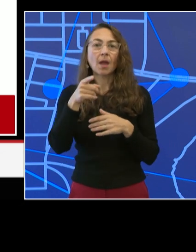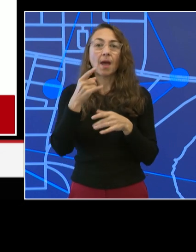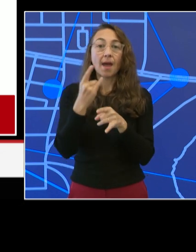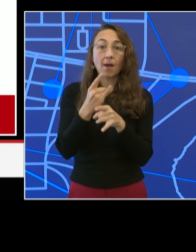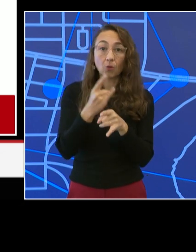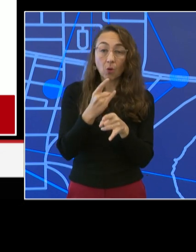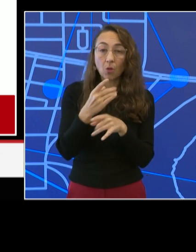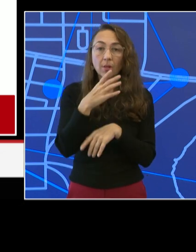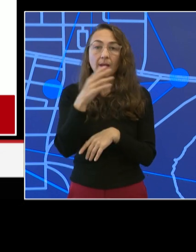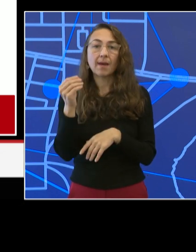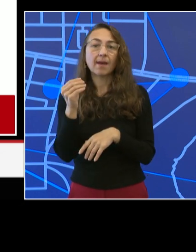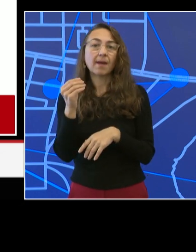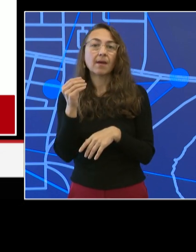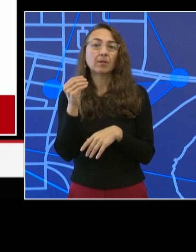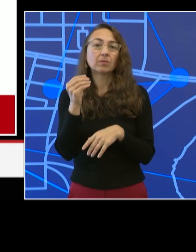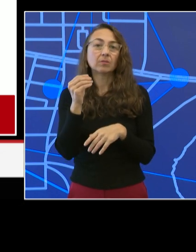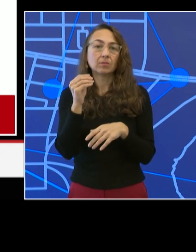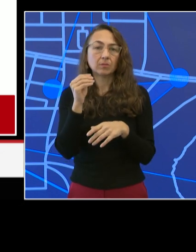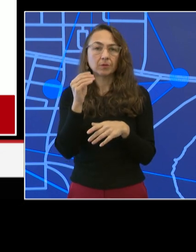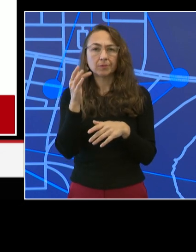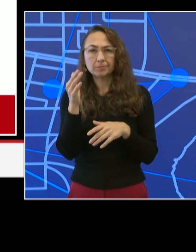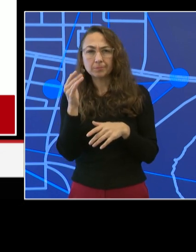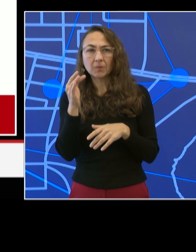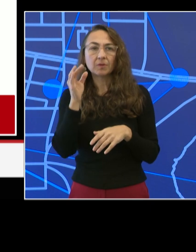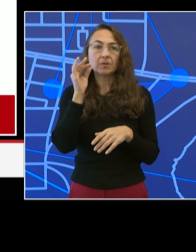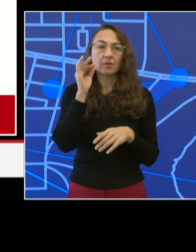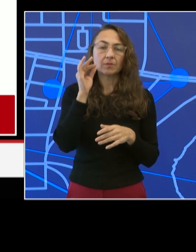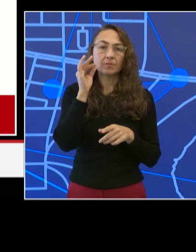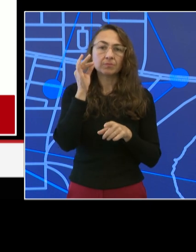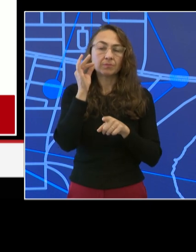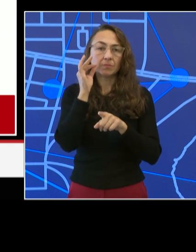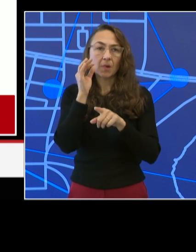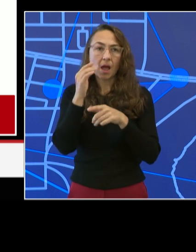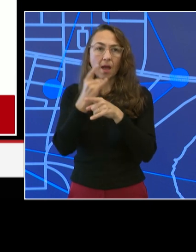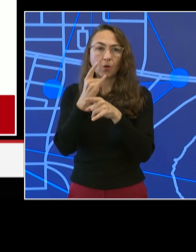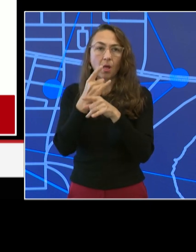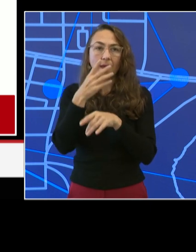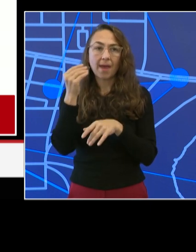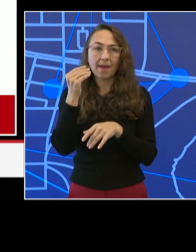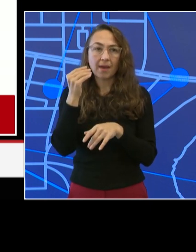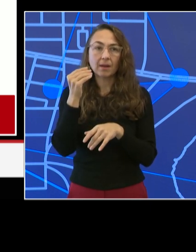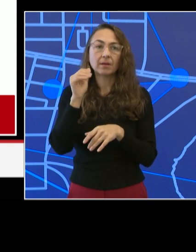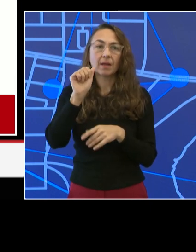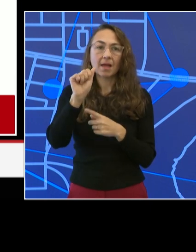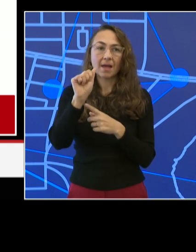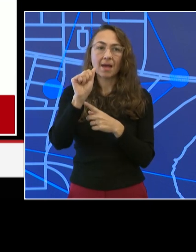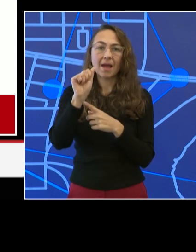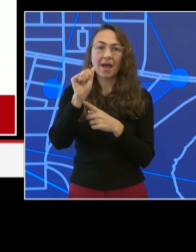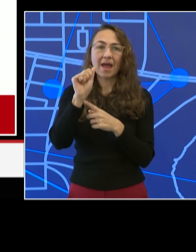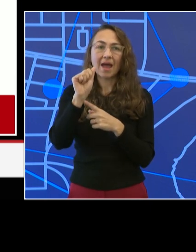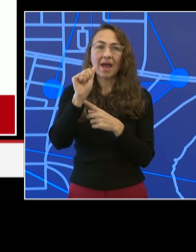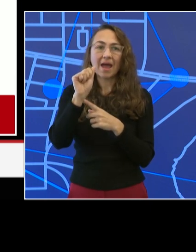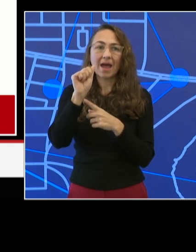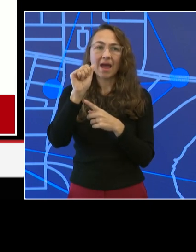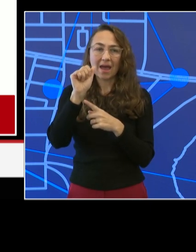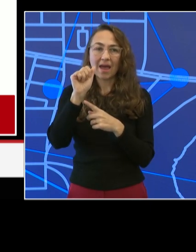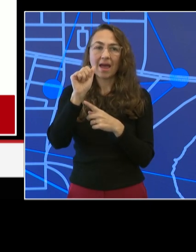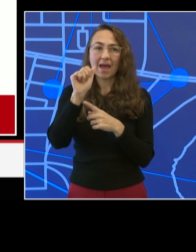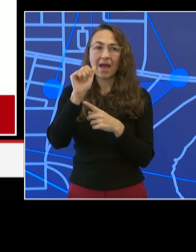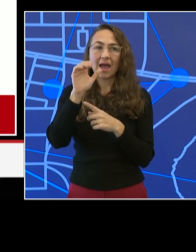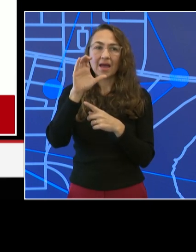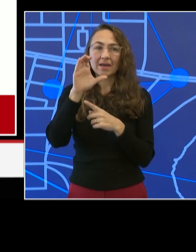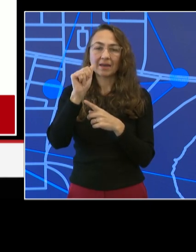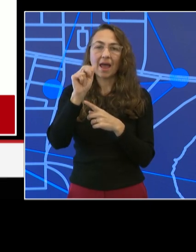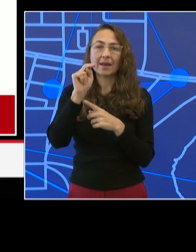with DPW on cleaning up areas, dumping trash, getting rid of abandoned vehicles, and working with many more of our agencies in this space. And we're